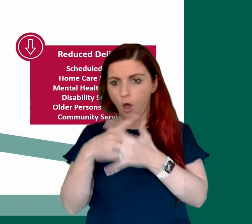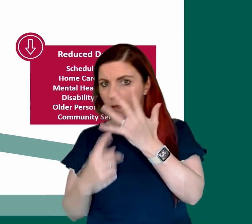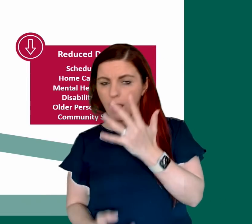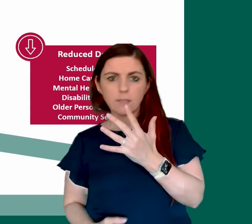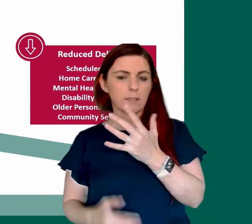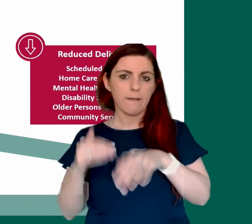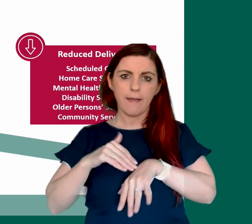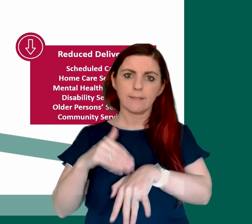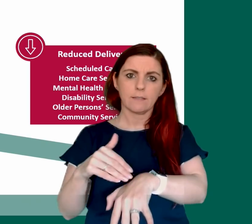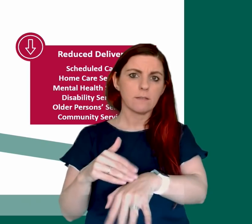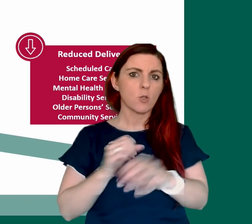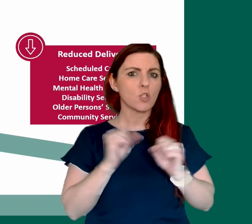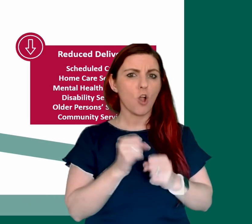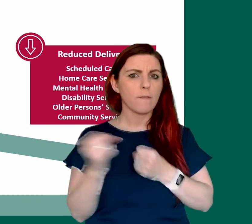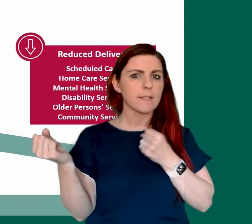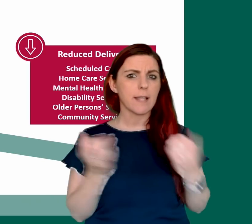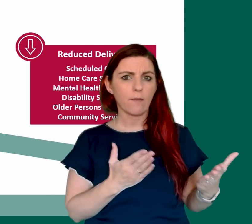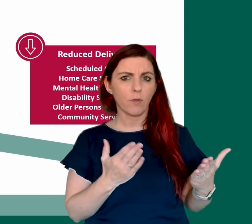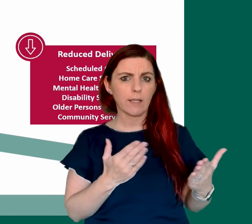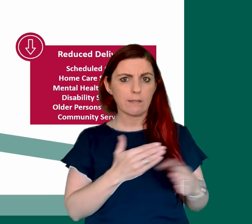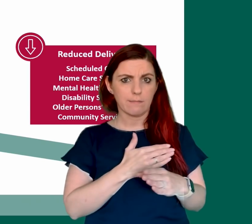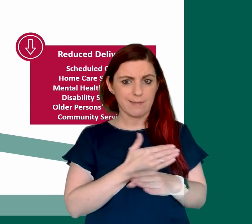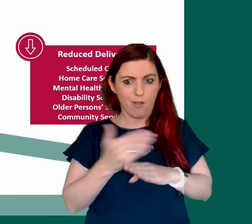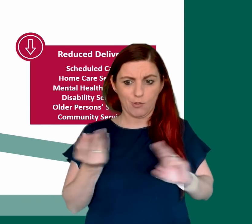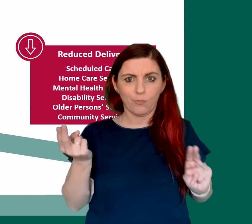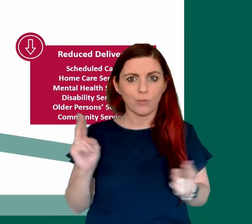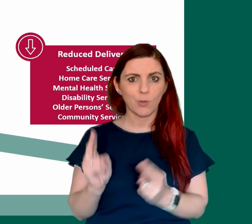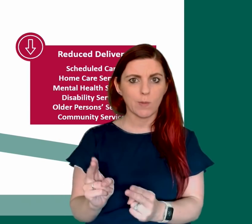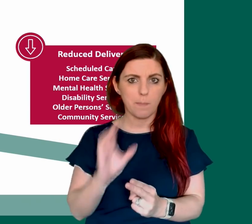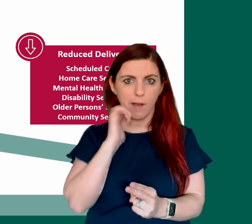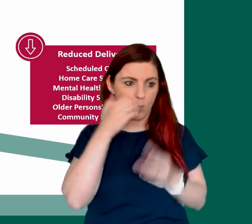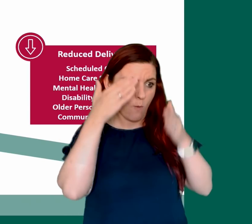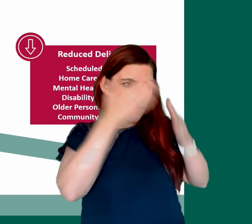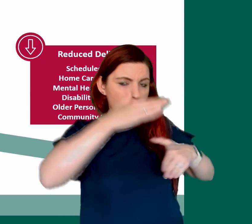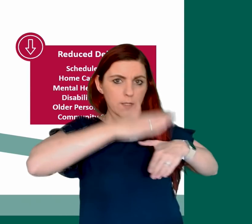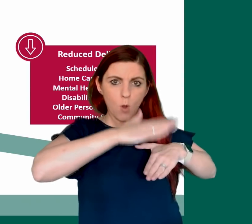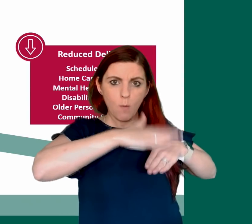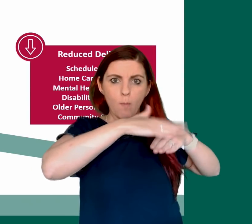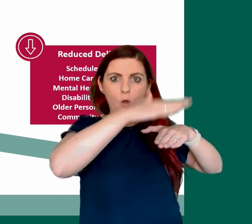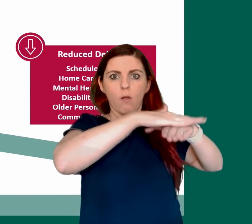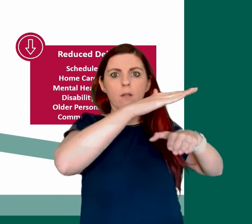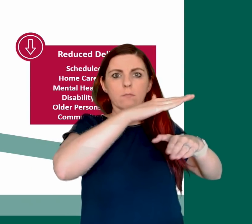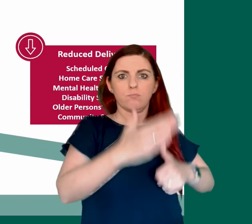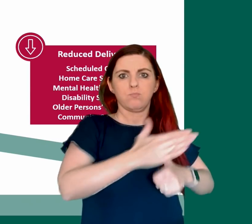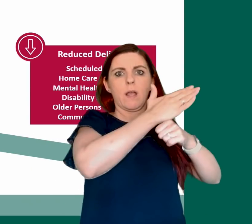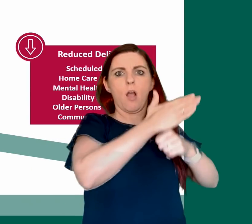our service delivery across the board starts to go down as we focus more and more on those